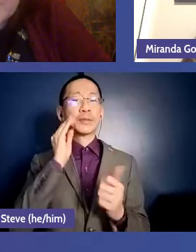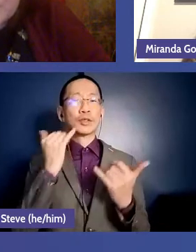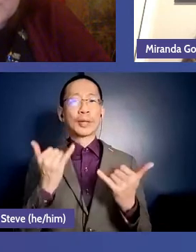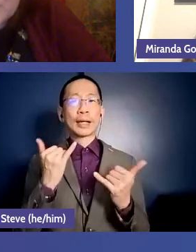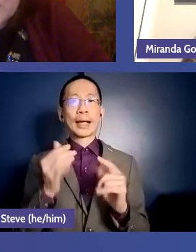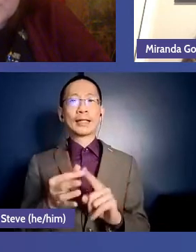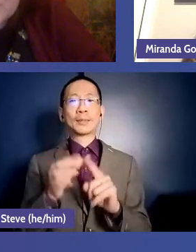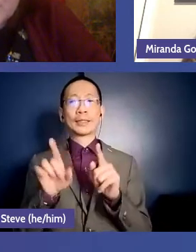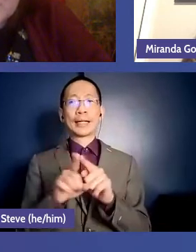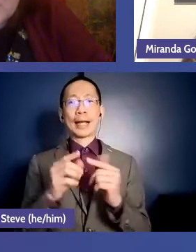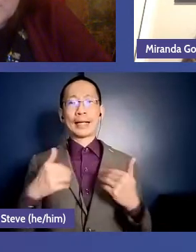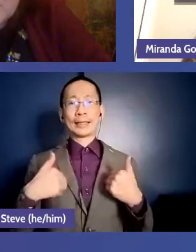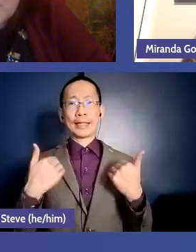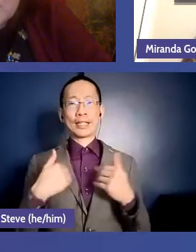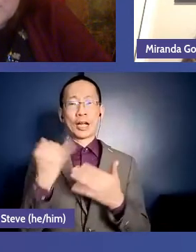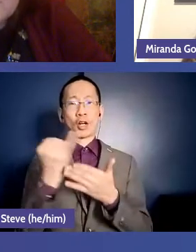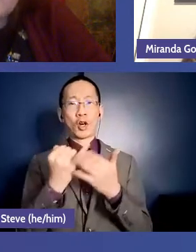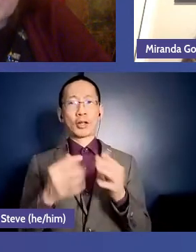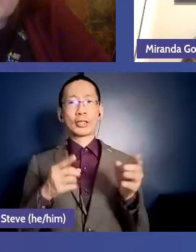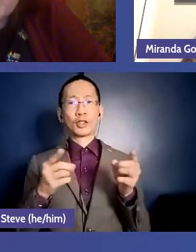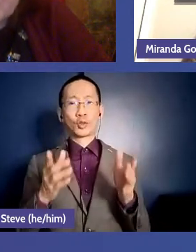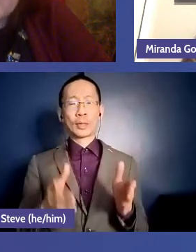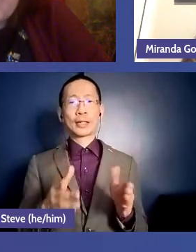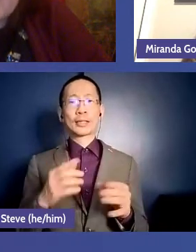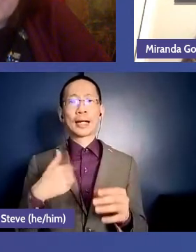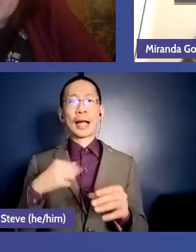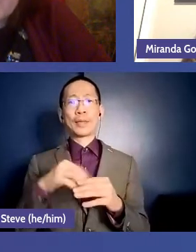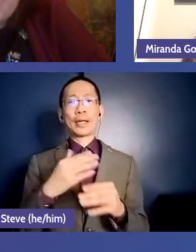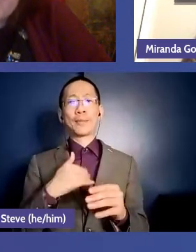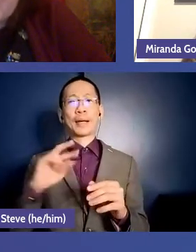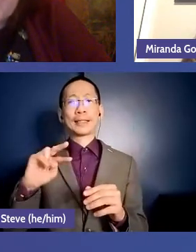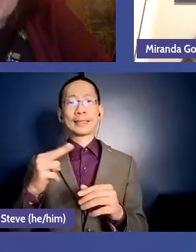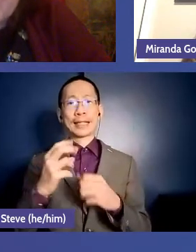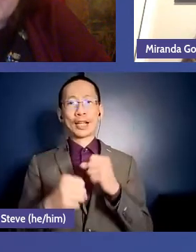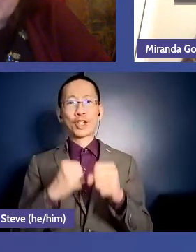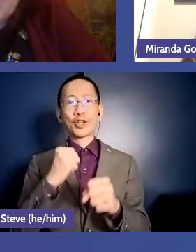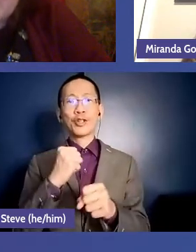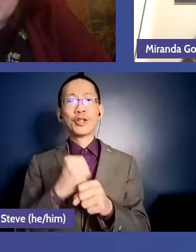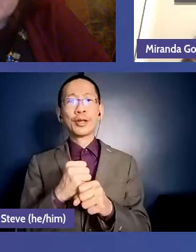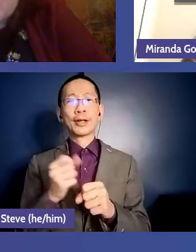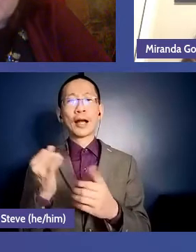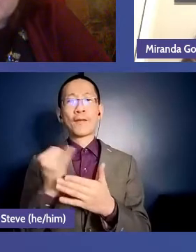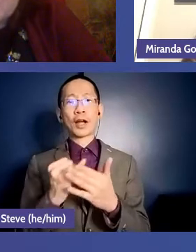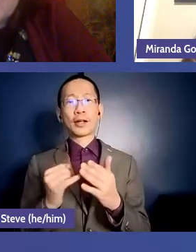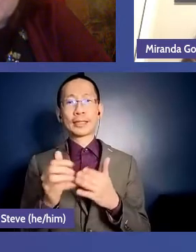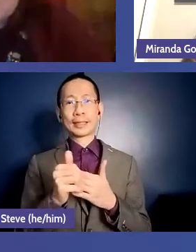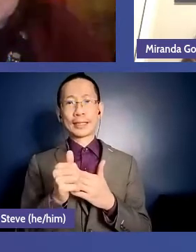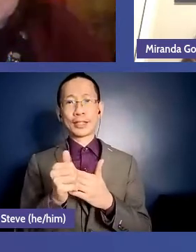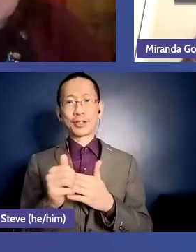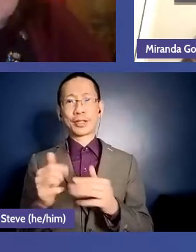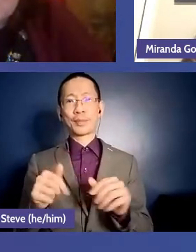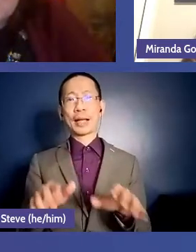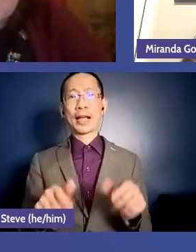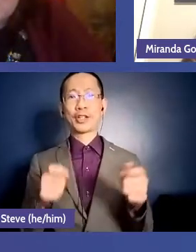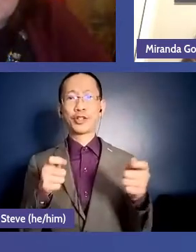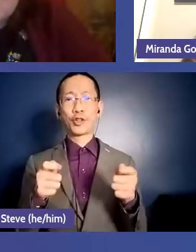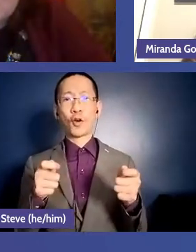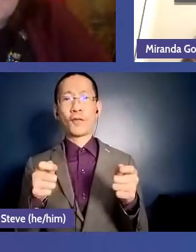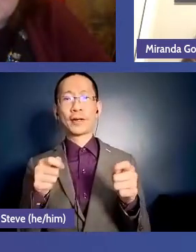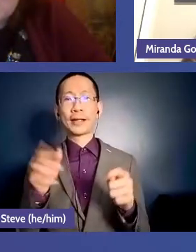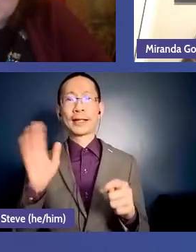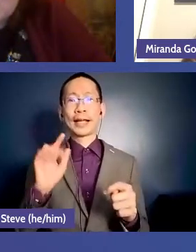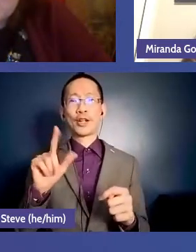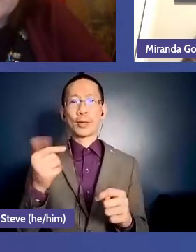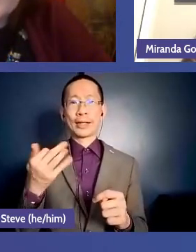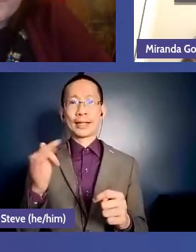as a young artistic director. I'm in my second year of artistic leadership. I took over in